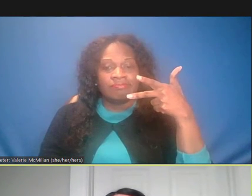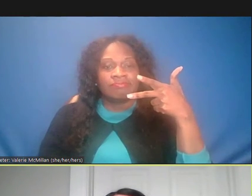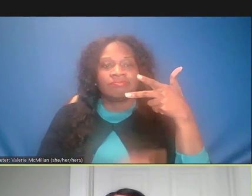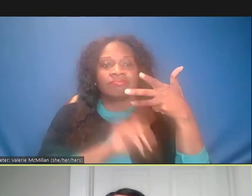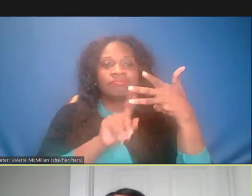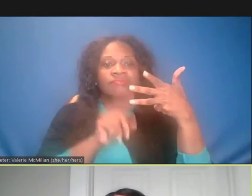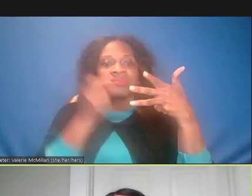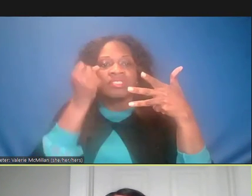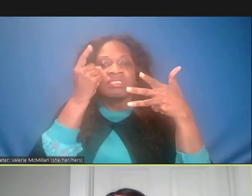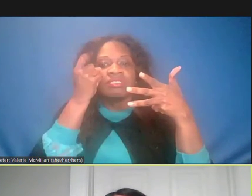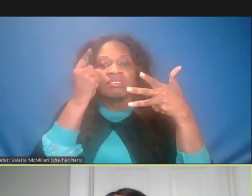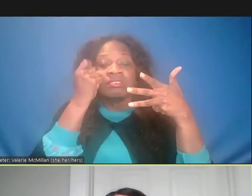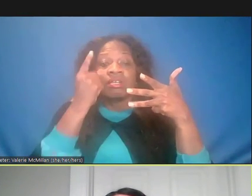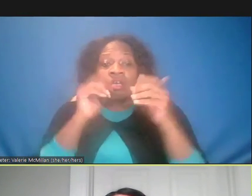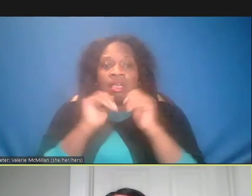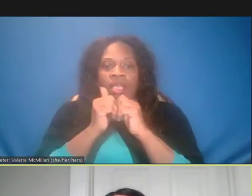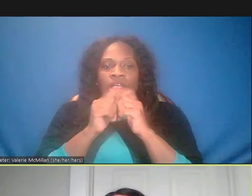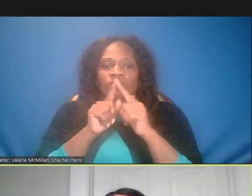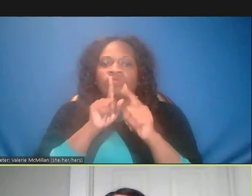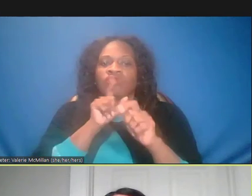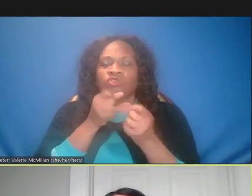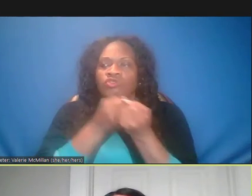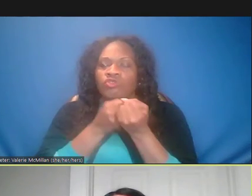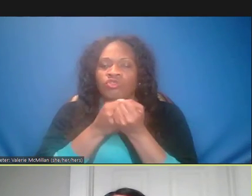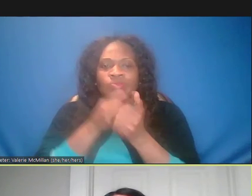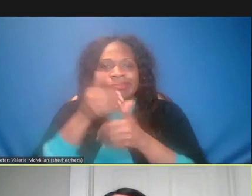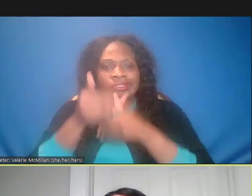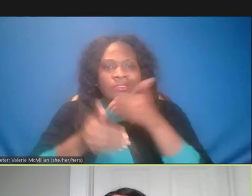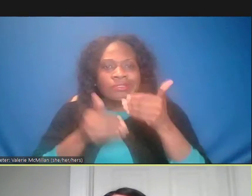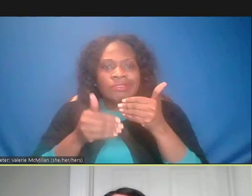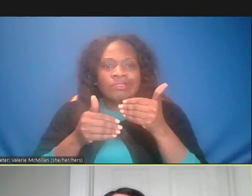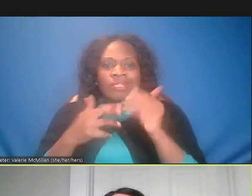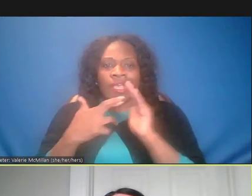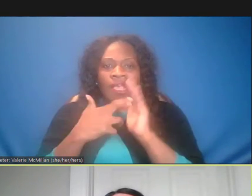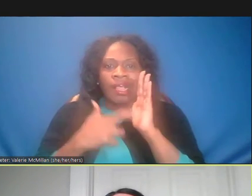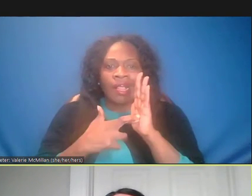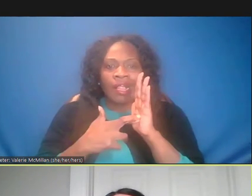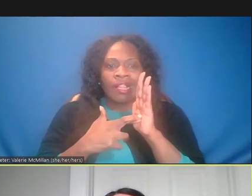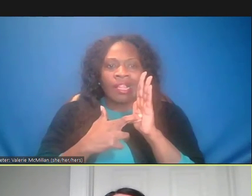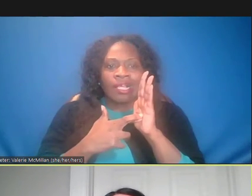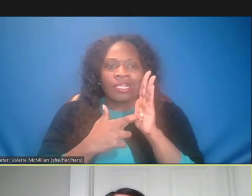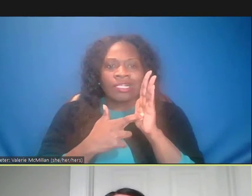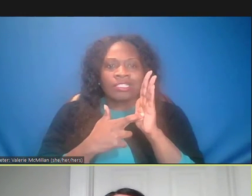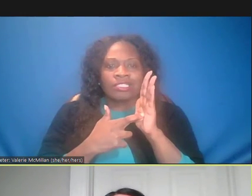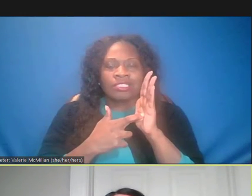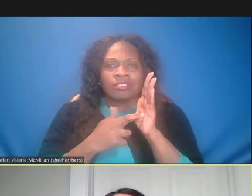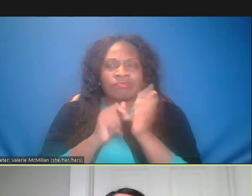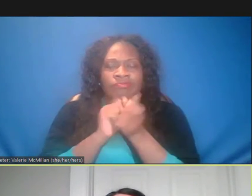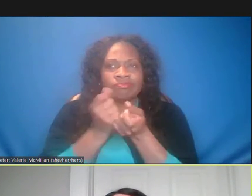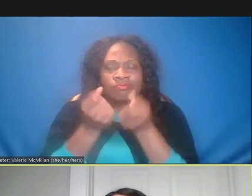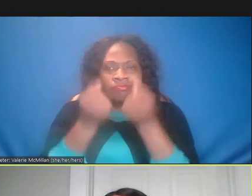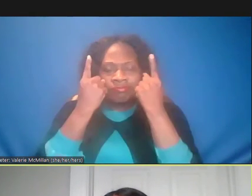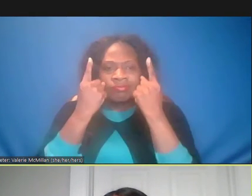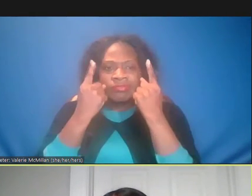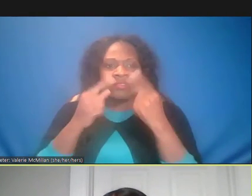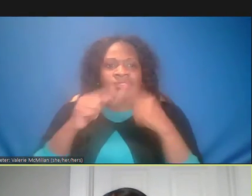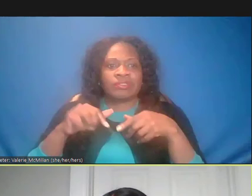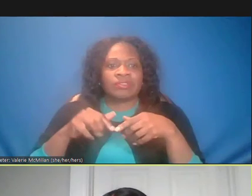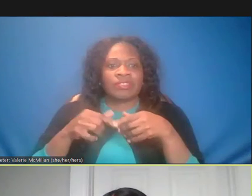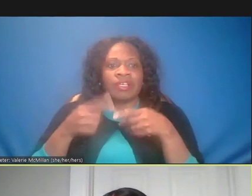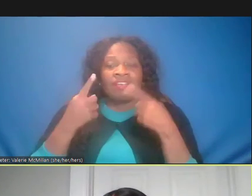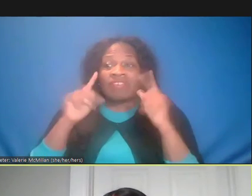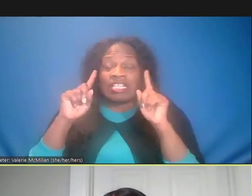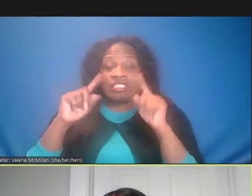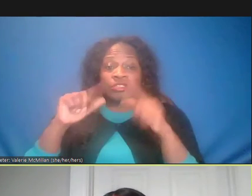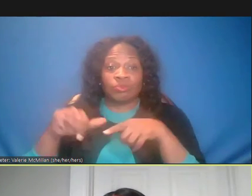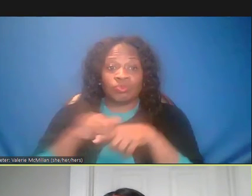to understand to ensure procedures and guidelines translate to effective practices resulting in communication